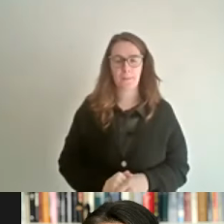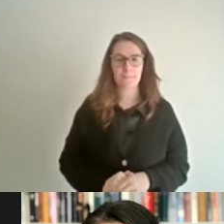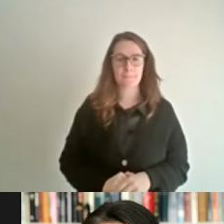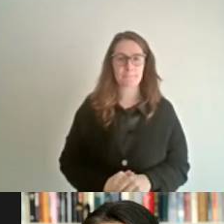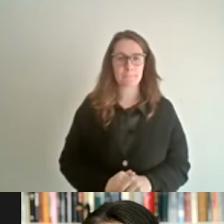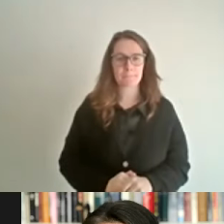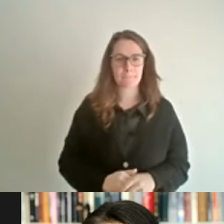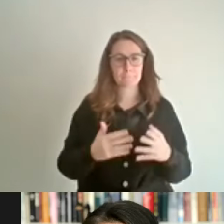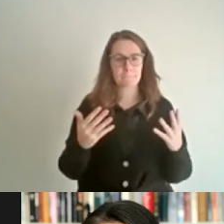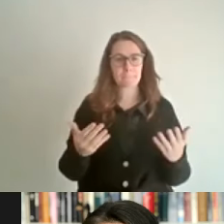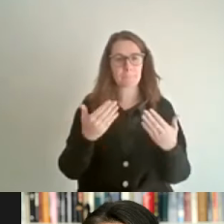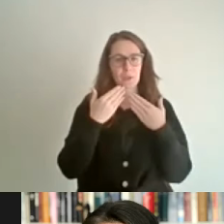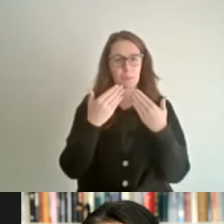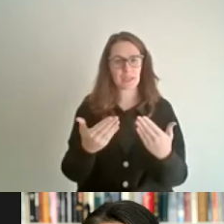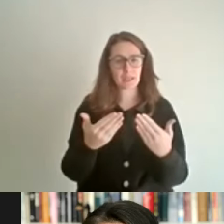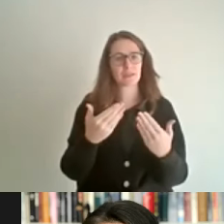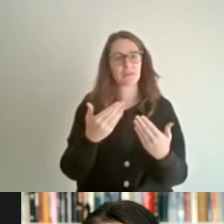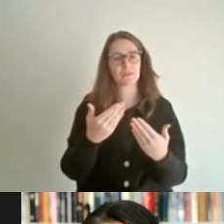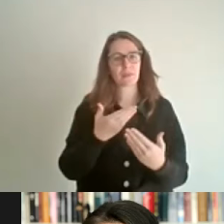Thank you, Diana. And now I would like to,